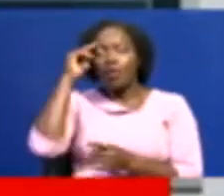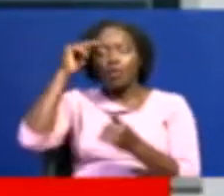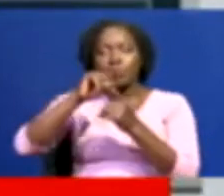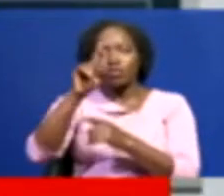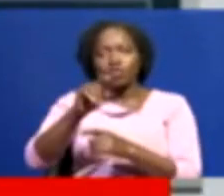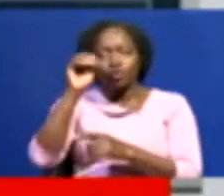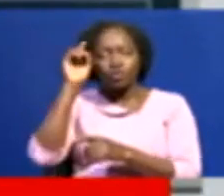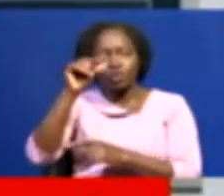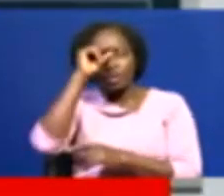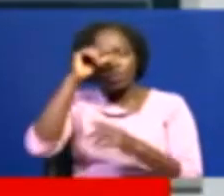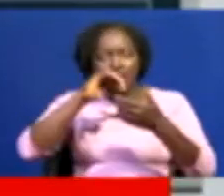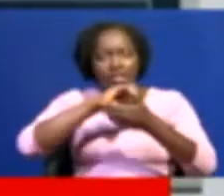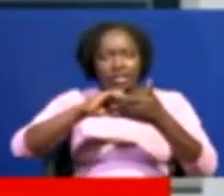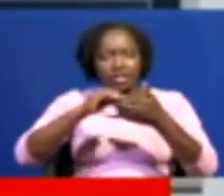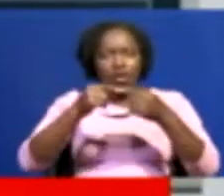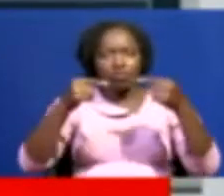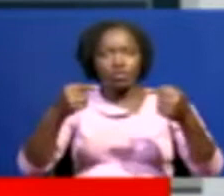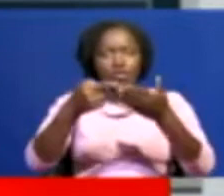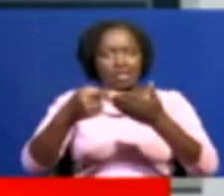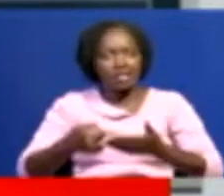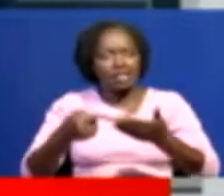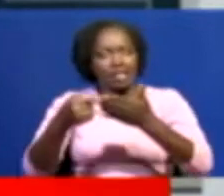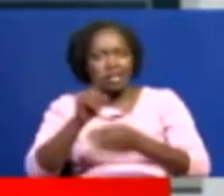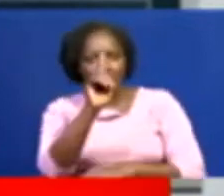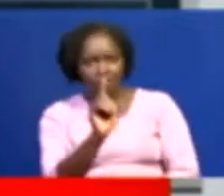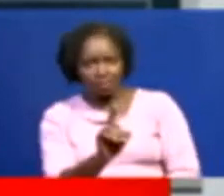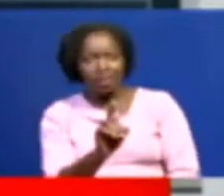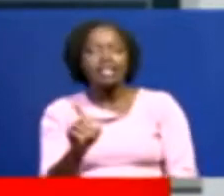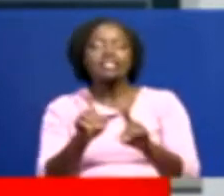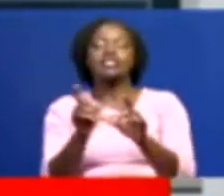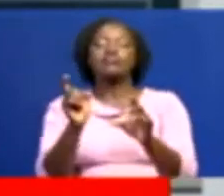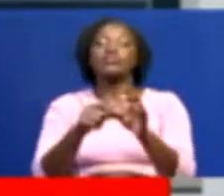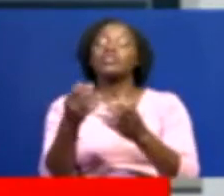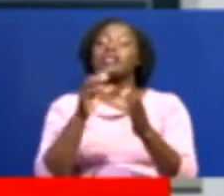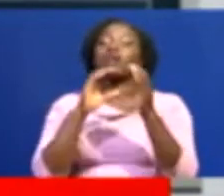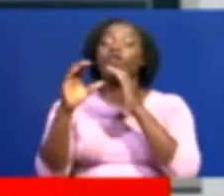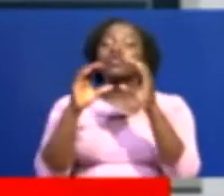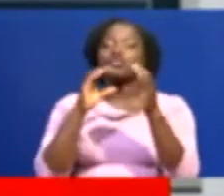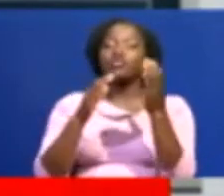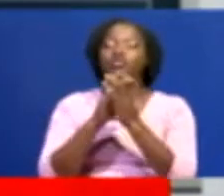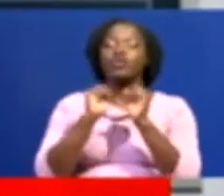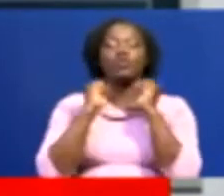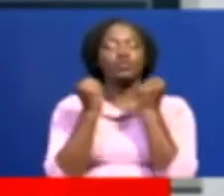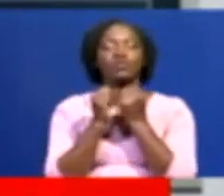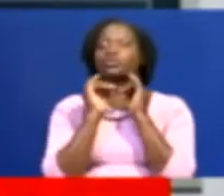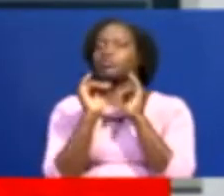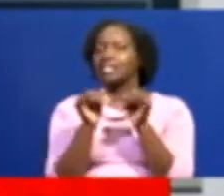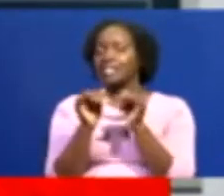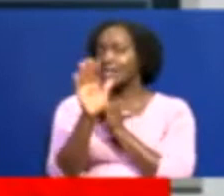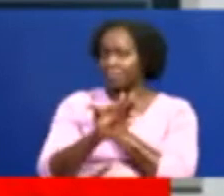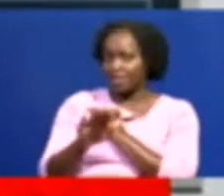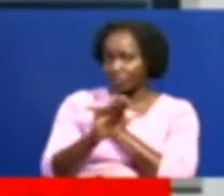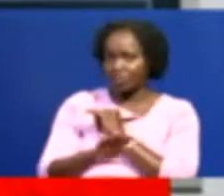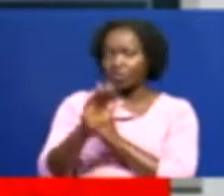the government engage the opposition in a dialogue? You can also join in this particular conversation through our social media platforms